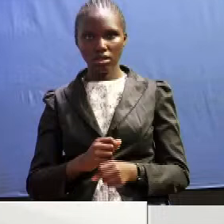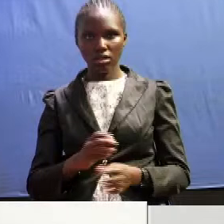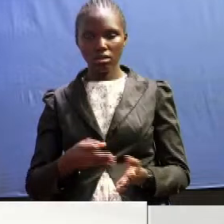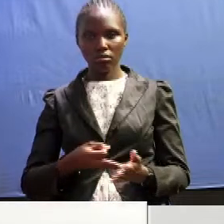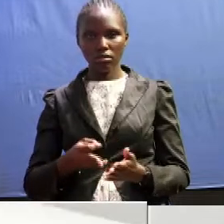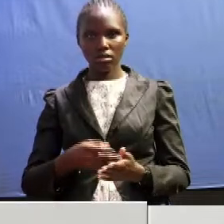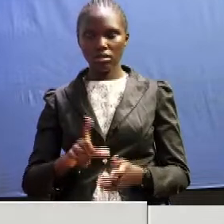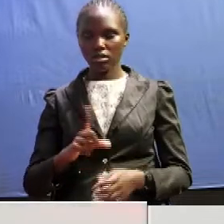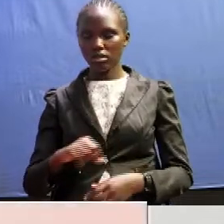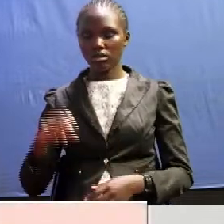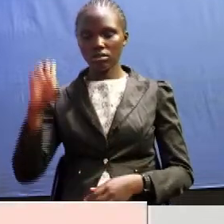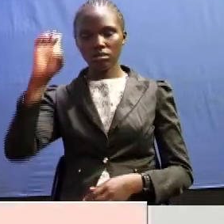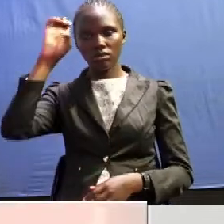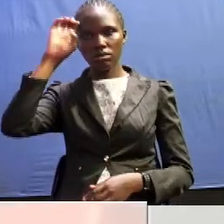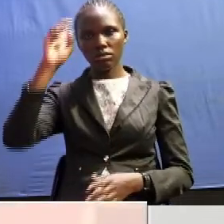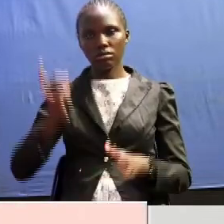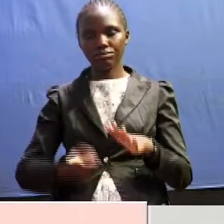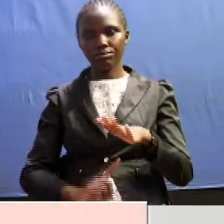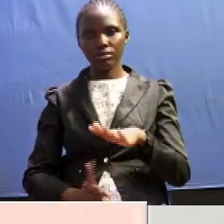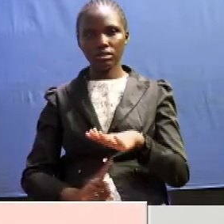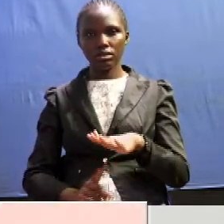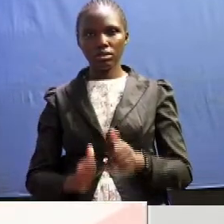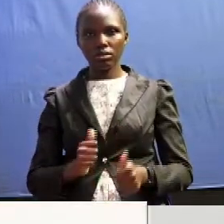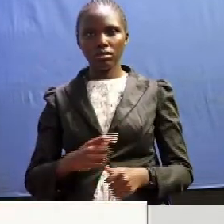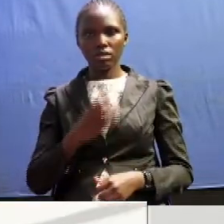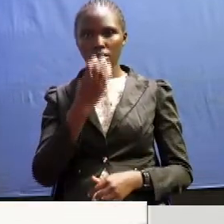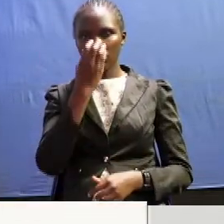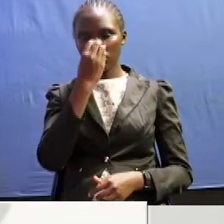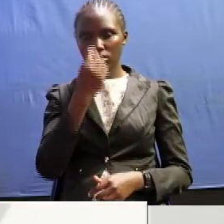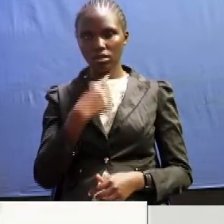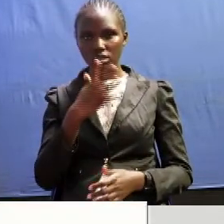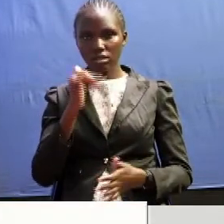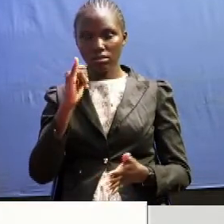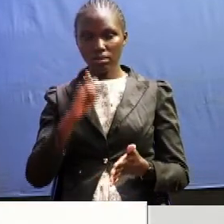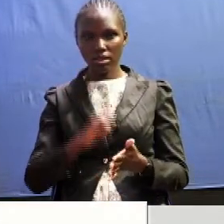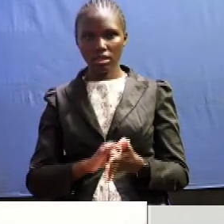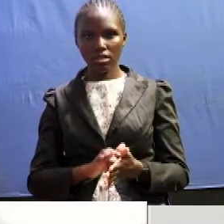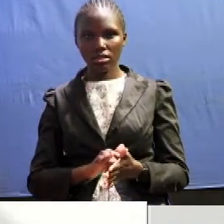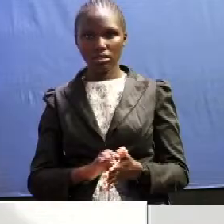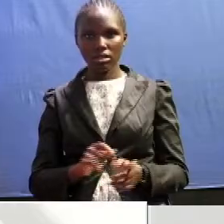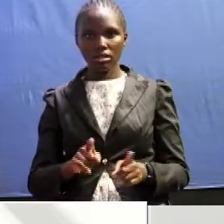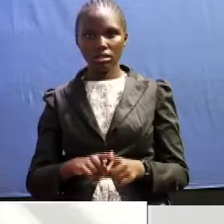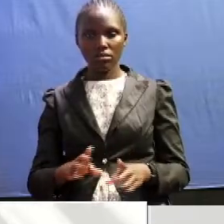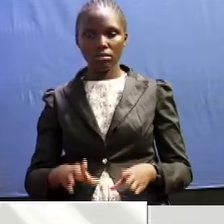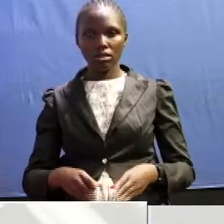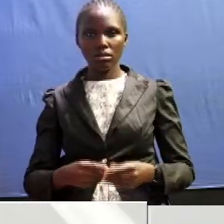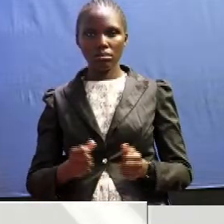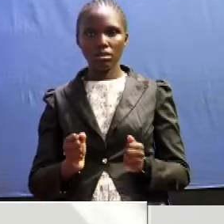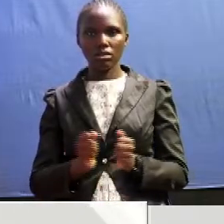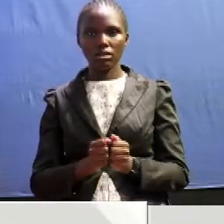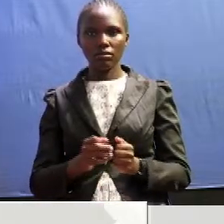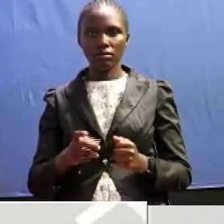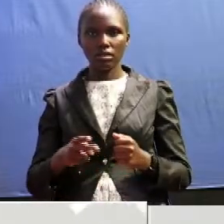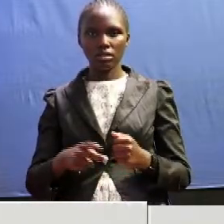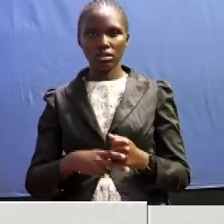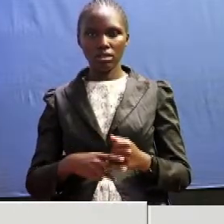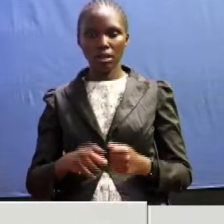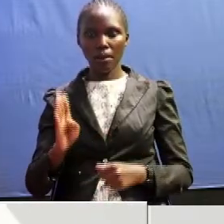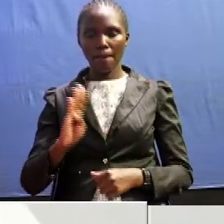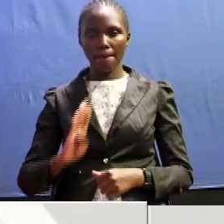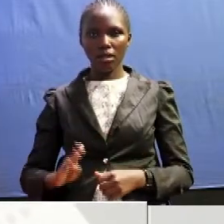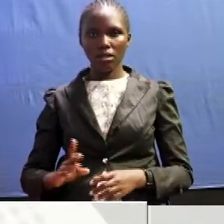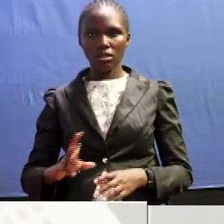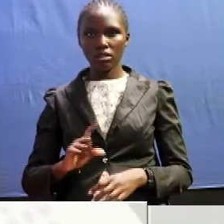of Education as directed by President William Ruto. He revealed that 17 billion will go towards basic